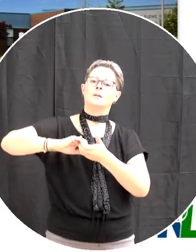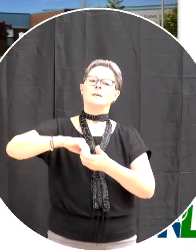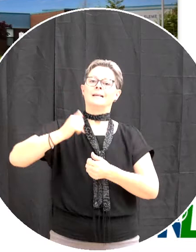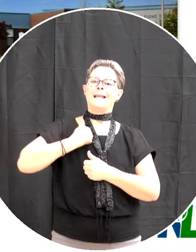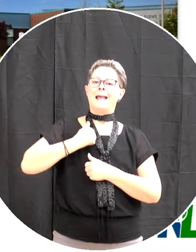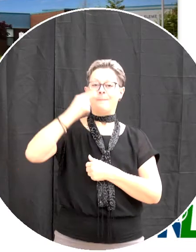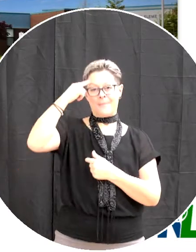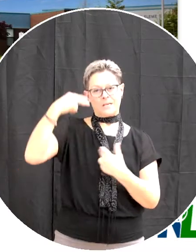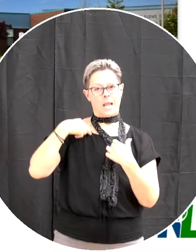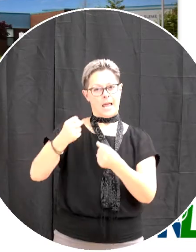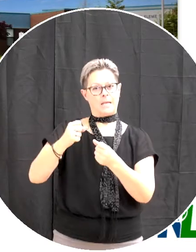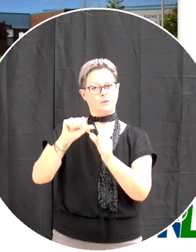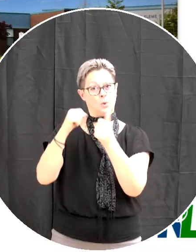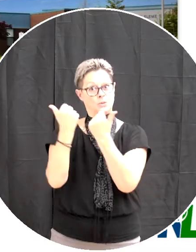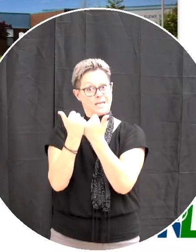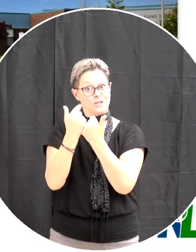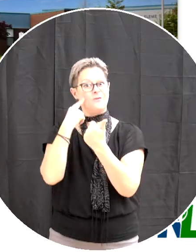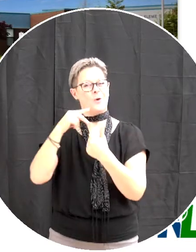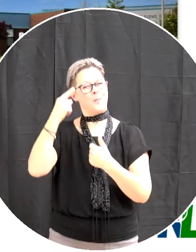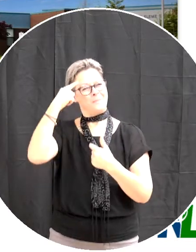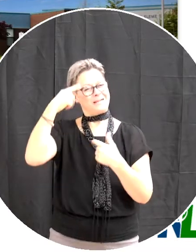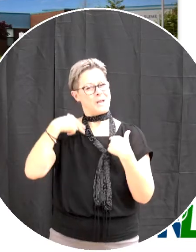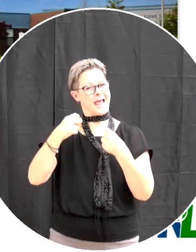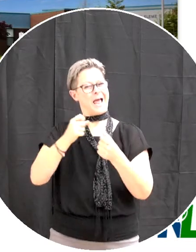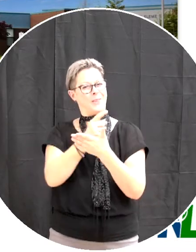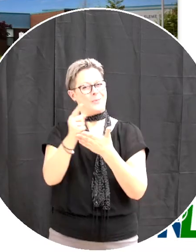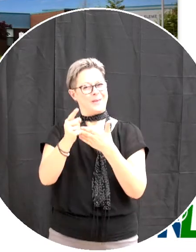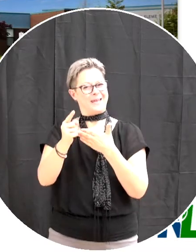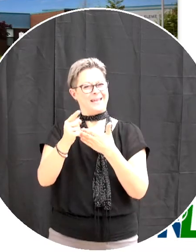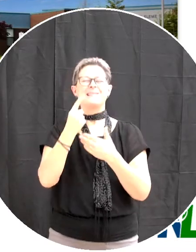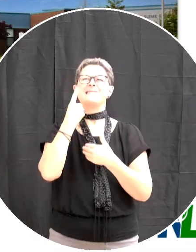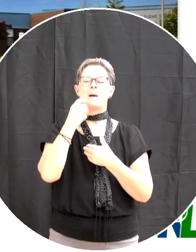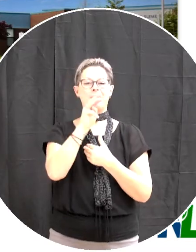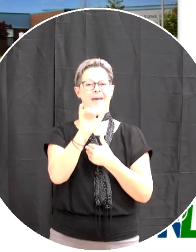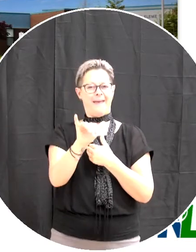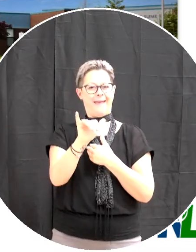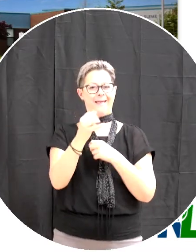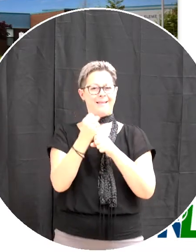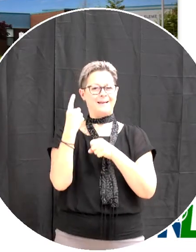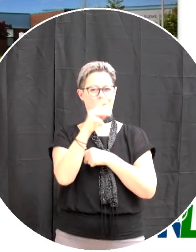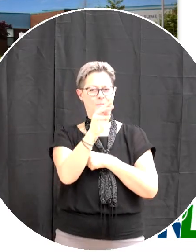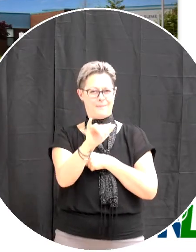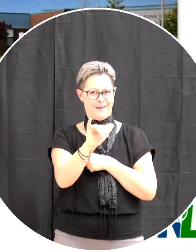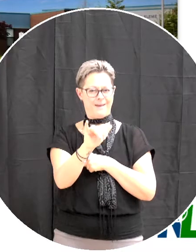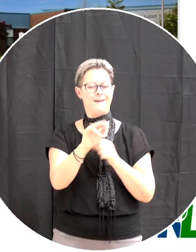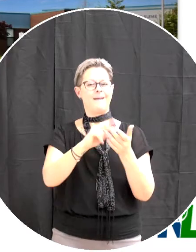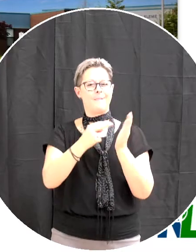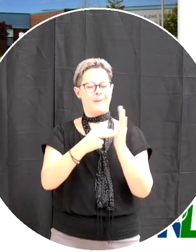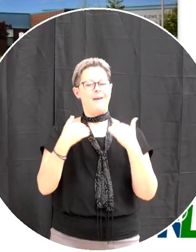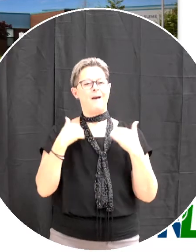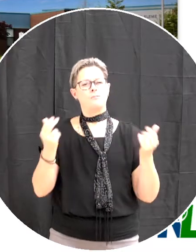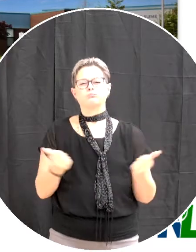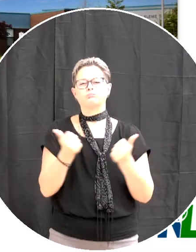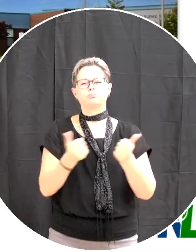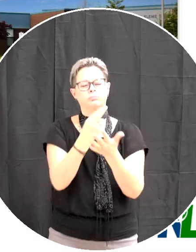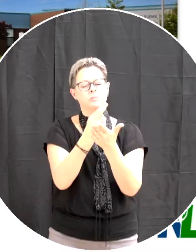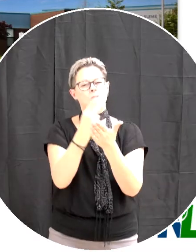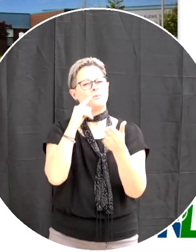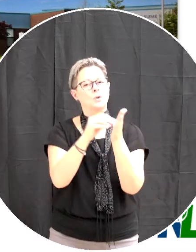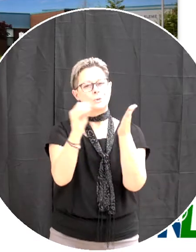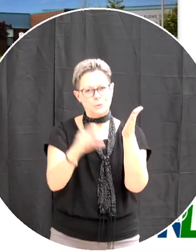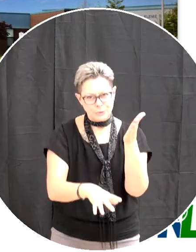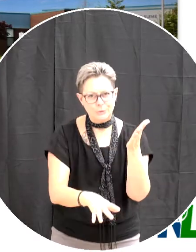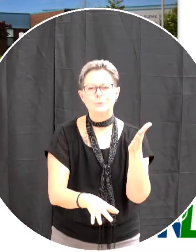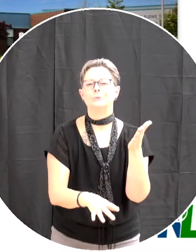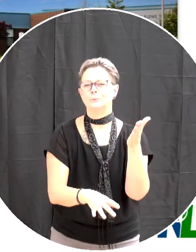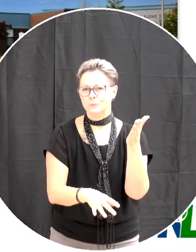Association to promote Mental Health Week last May, and resources for students in school were made available, particularly